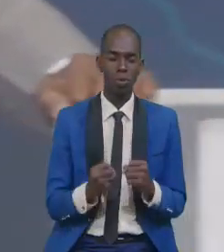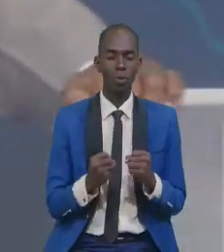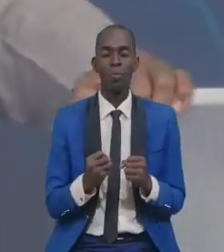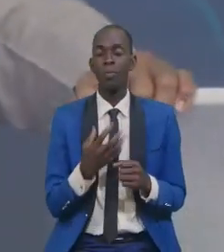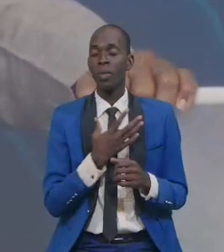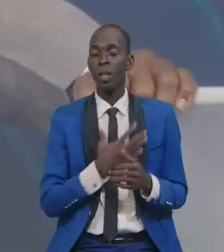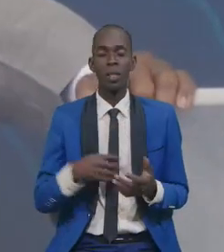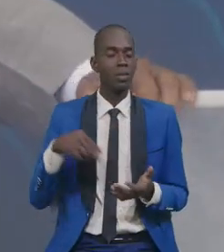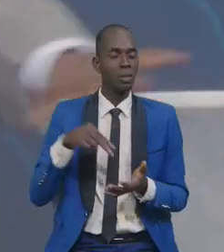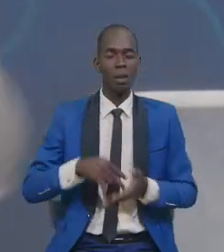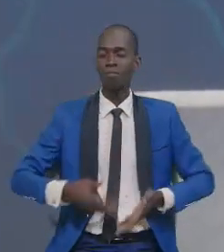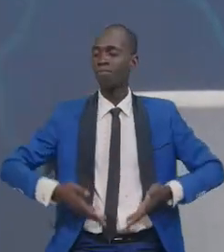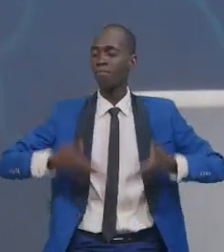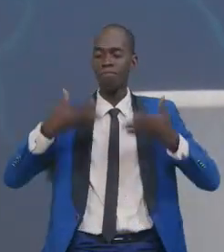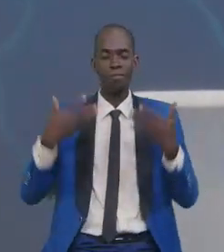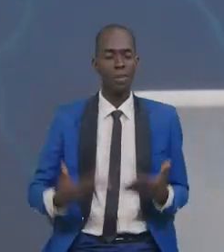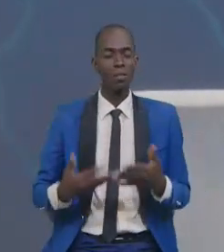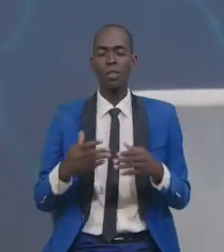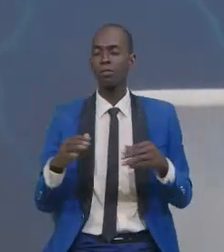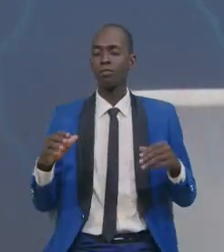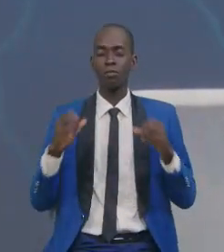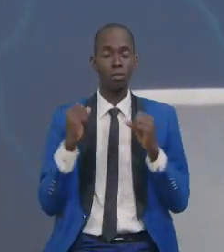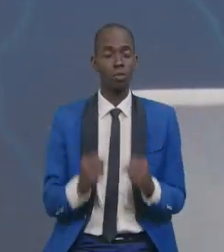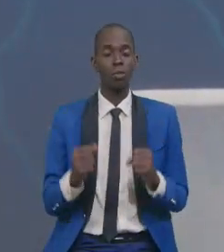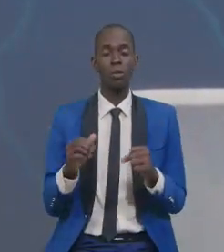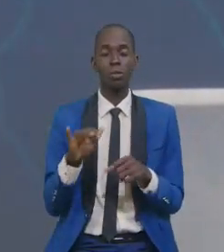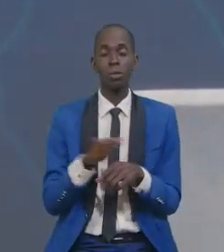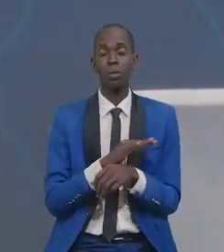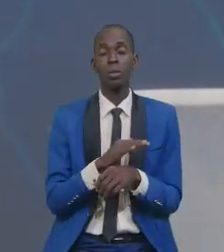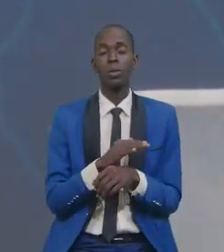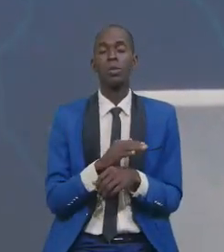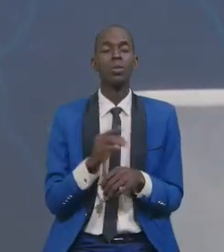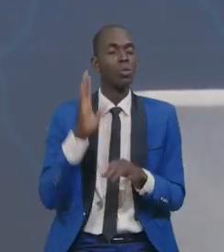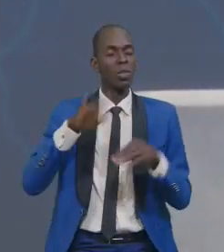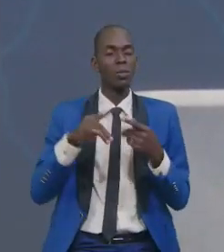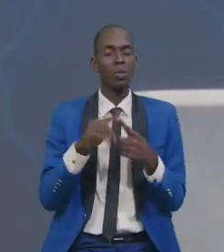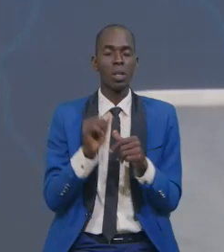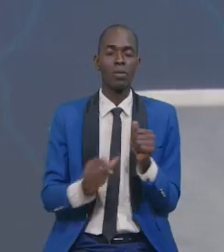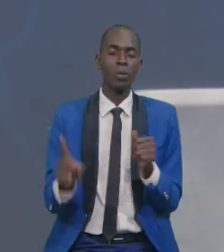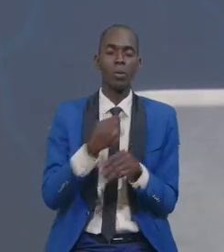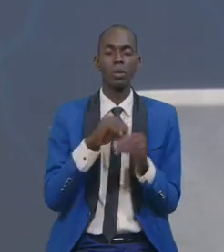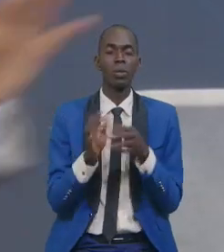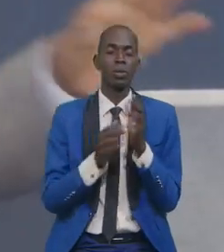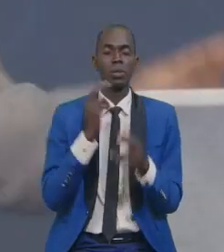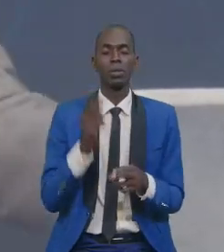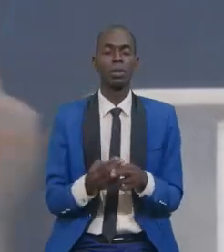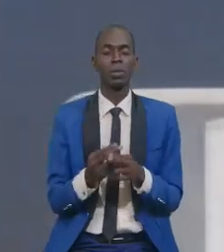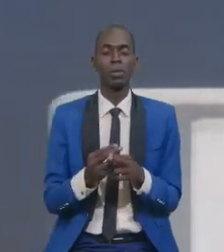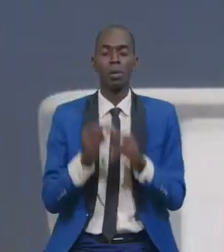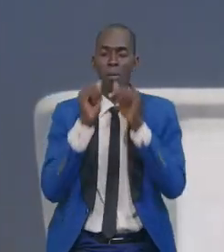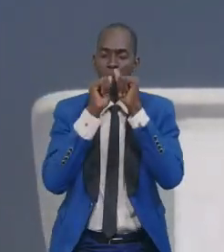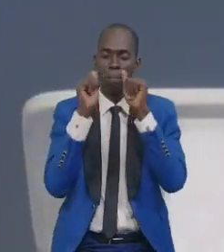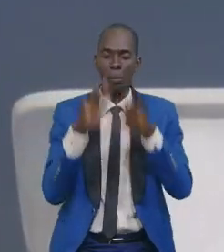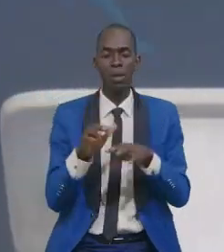healthy and whole, grant to everyone in Jesus' name. Bless